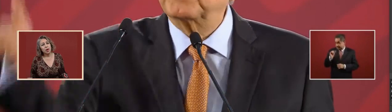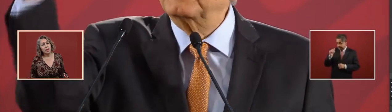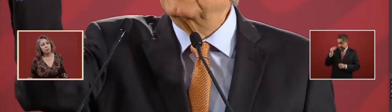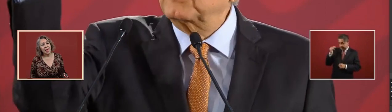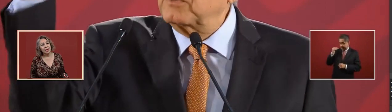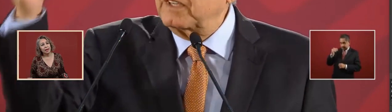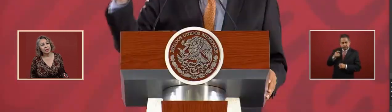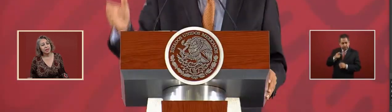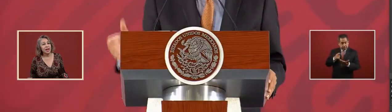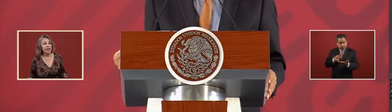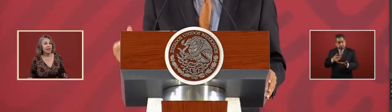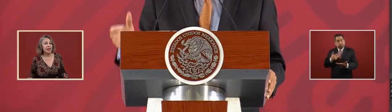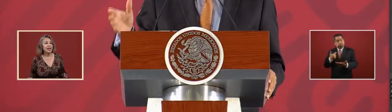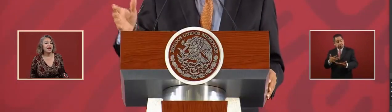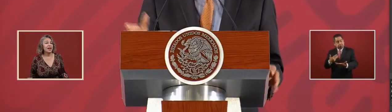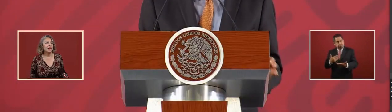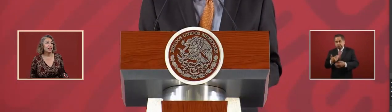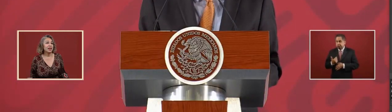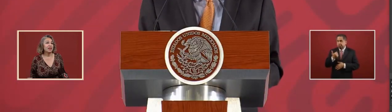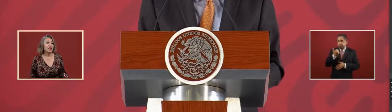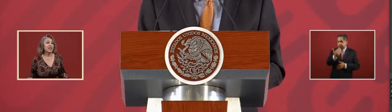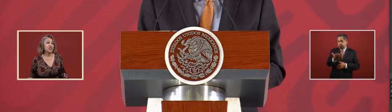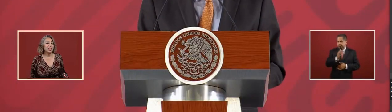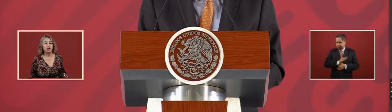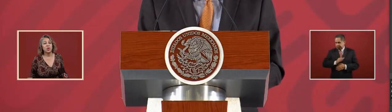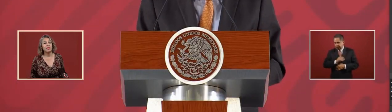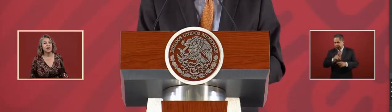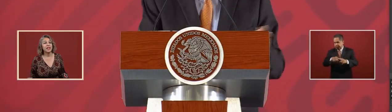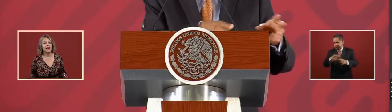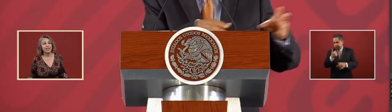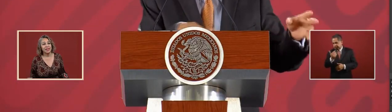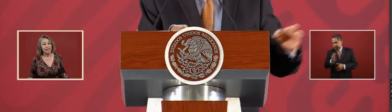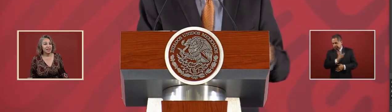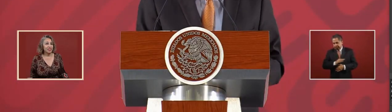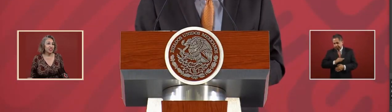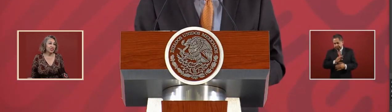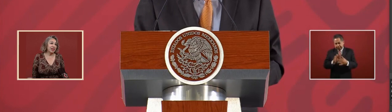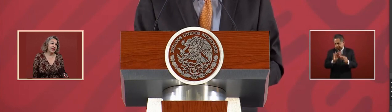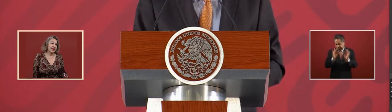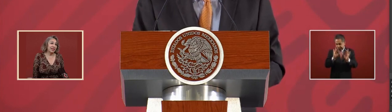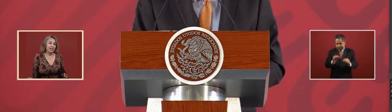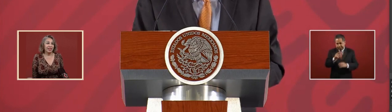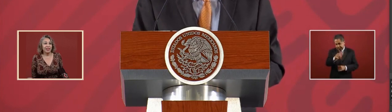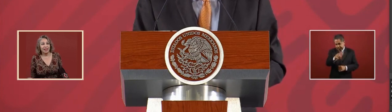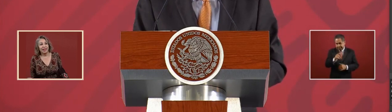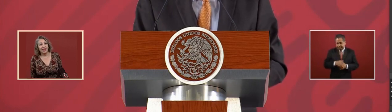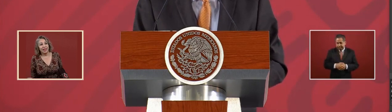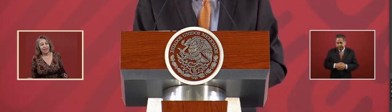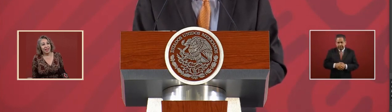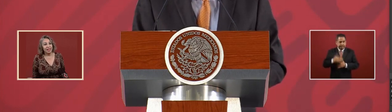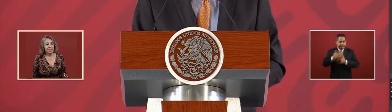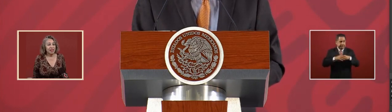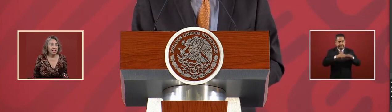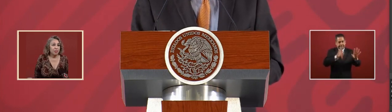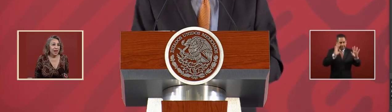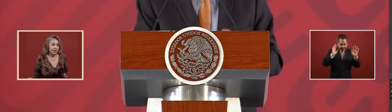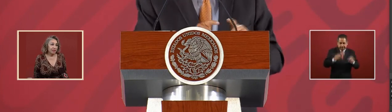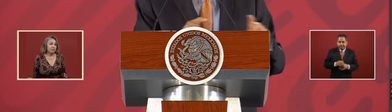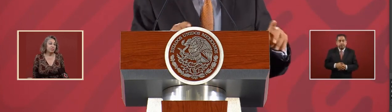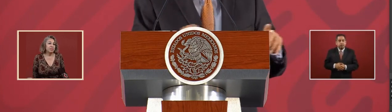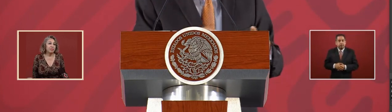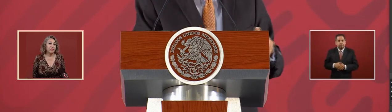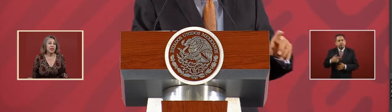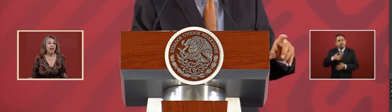little while back that I congratulate hizo. Whoever did it, surely va a salir. It's going to come out.